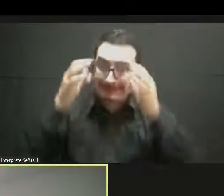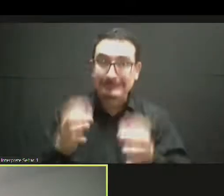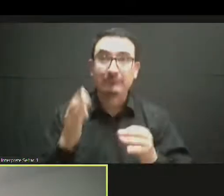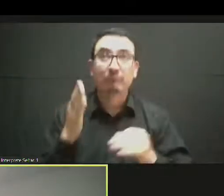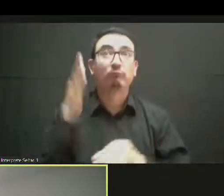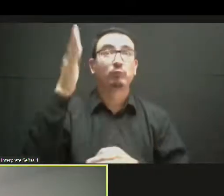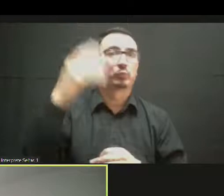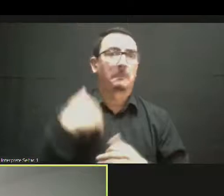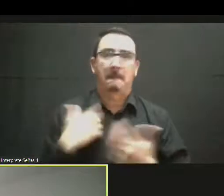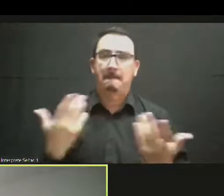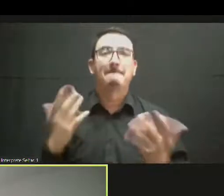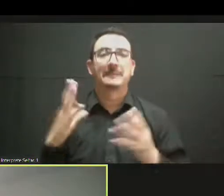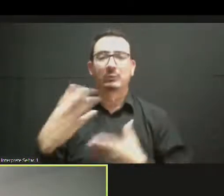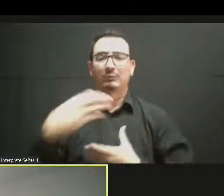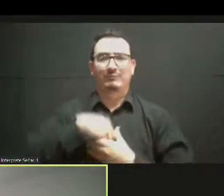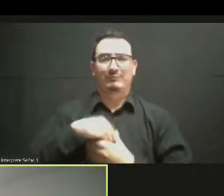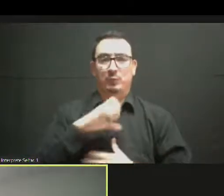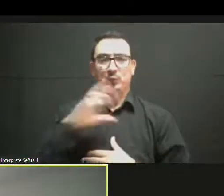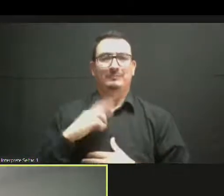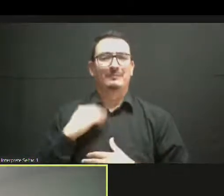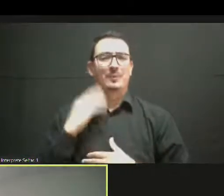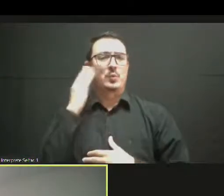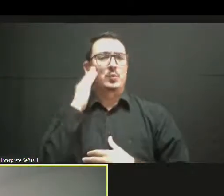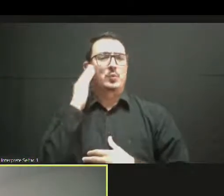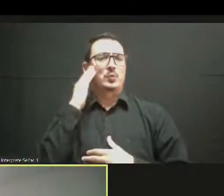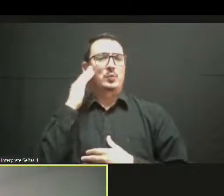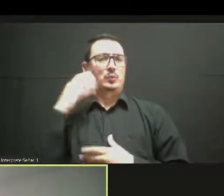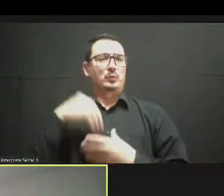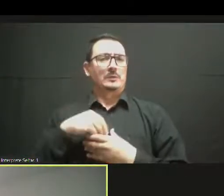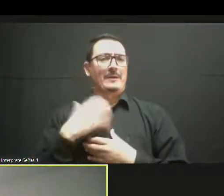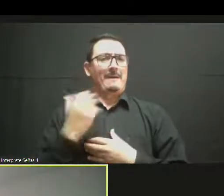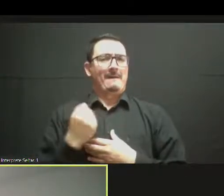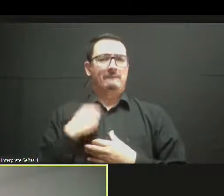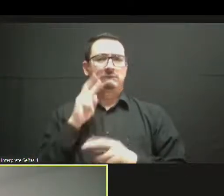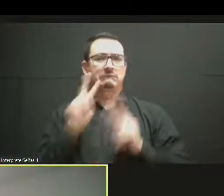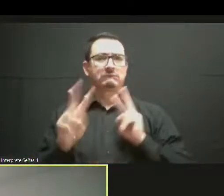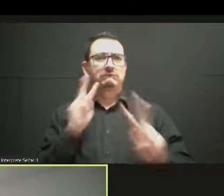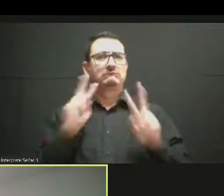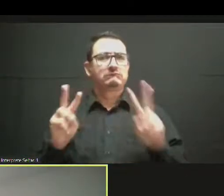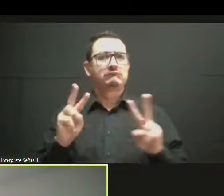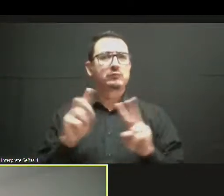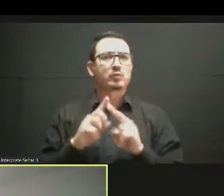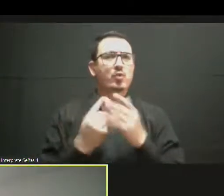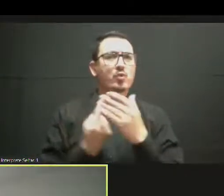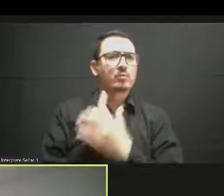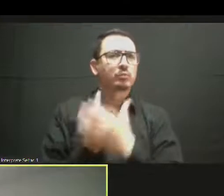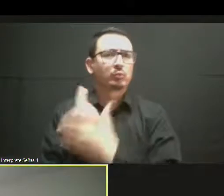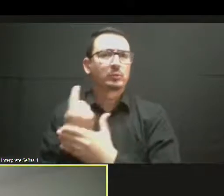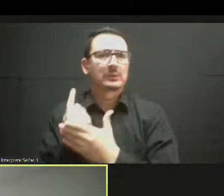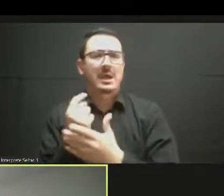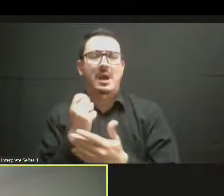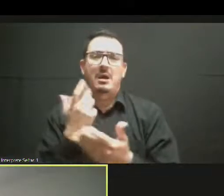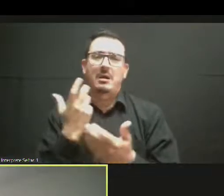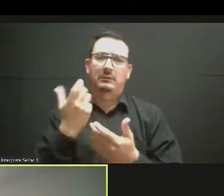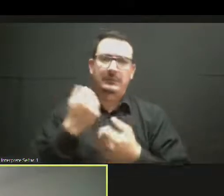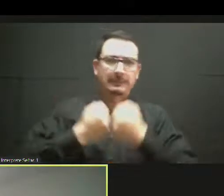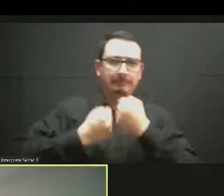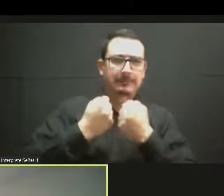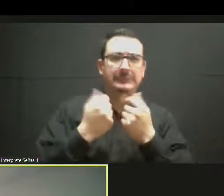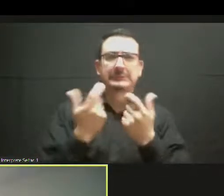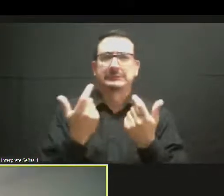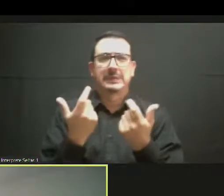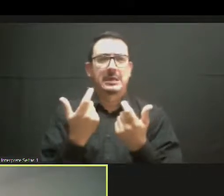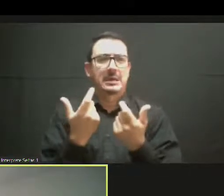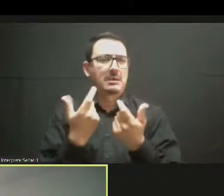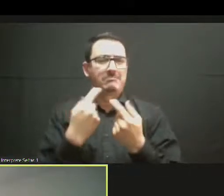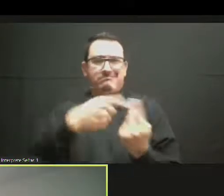with the companies that are already there from different industries and sectors, has helped us actually to figure out, I would say, some initial